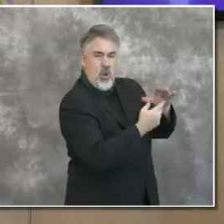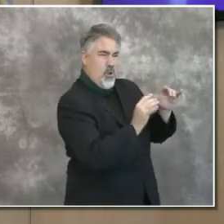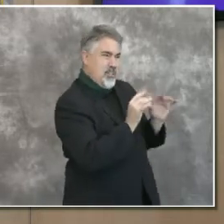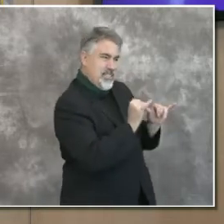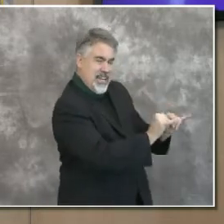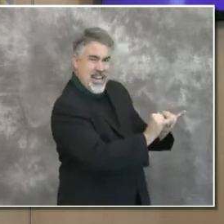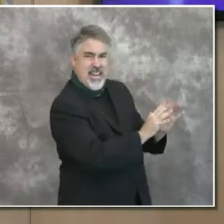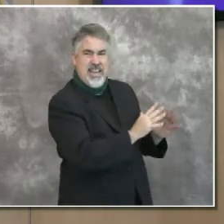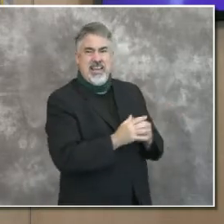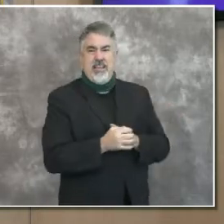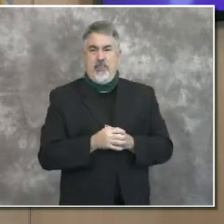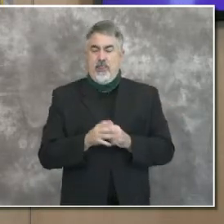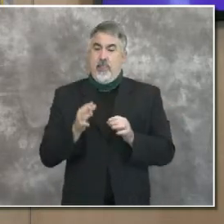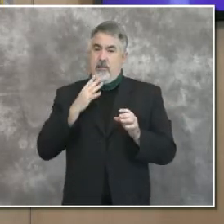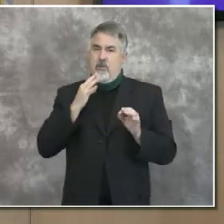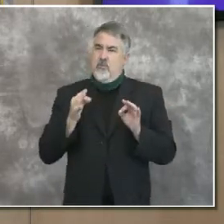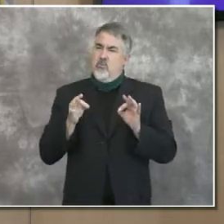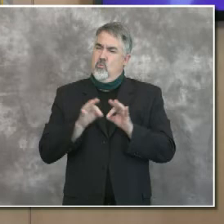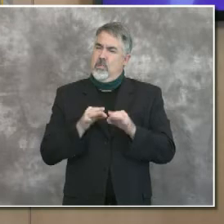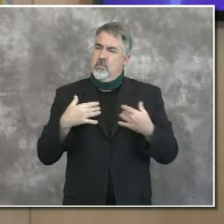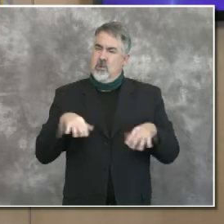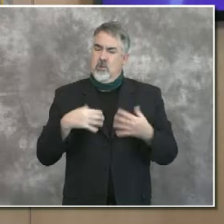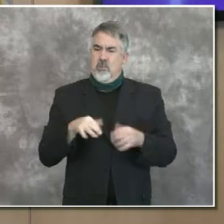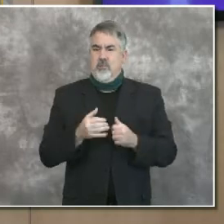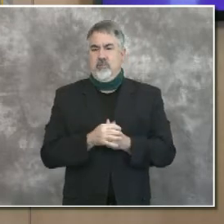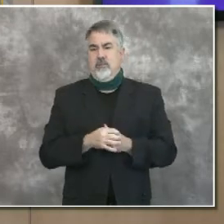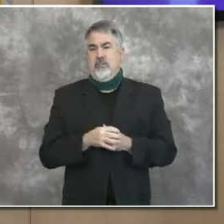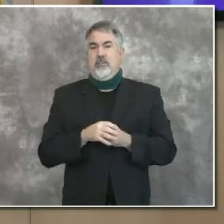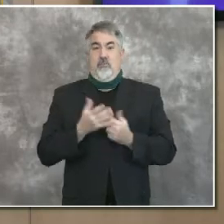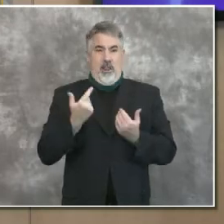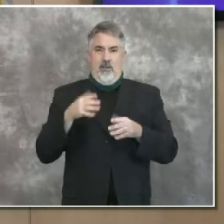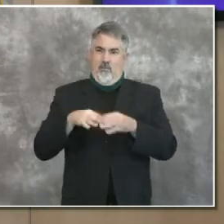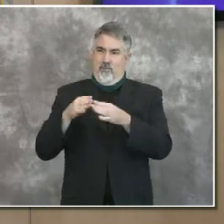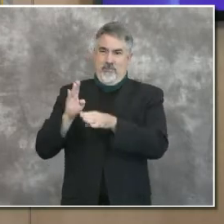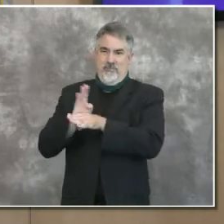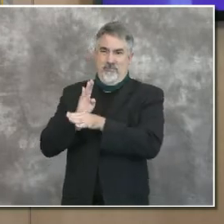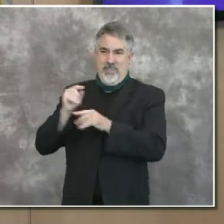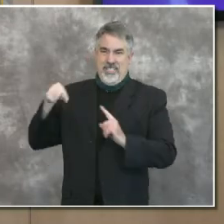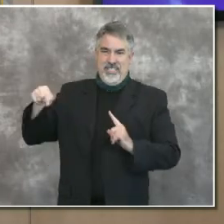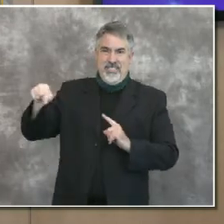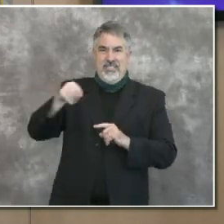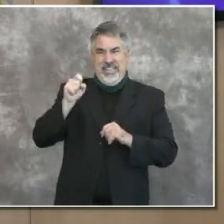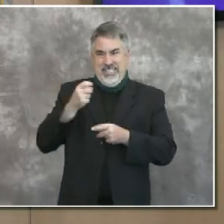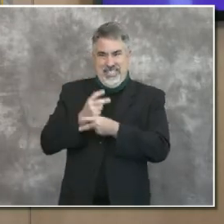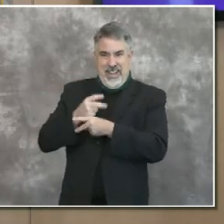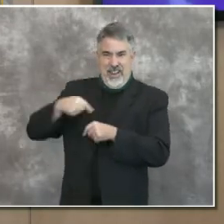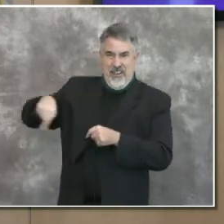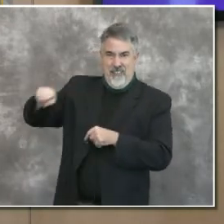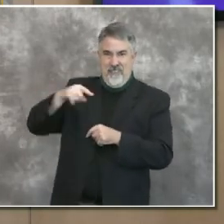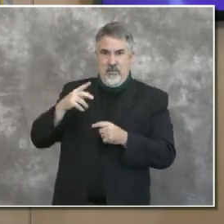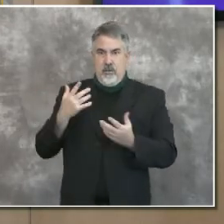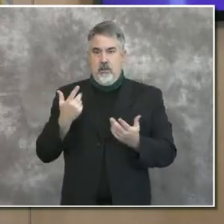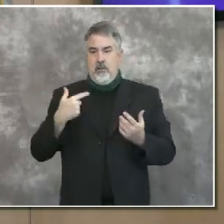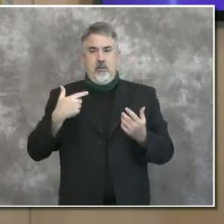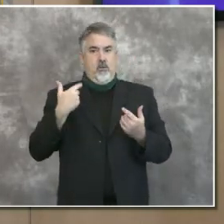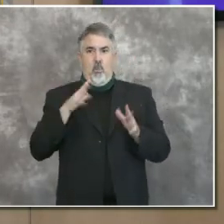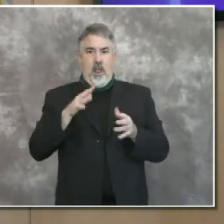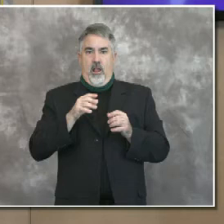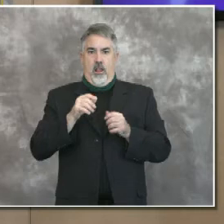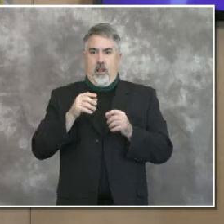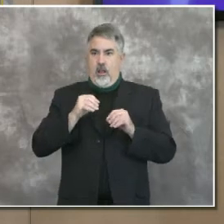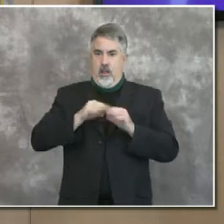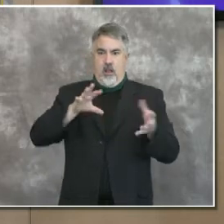up businesses, schools, childcare, and other types of opportunities. Without those capabilities in place, the virus can